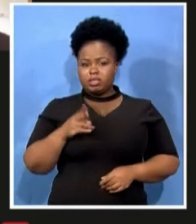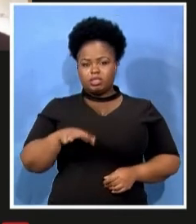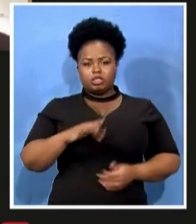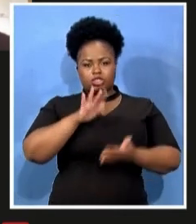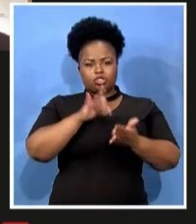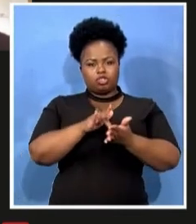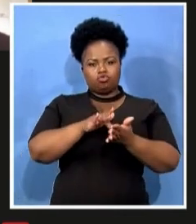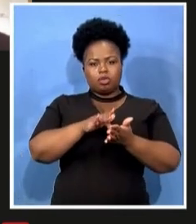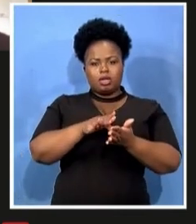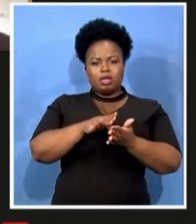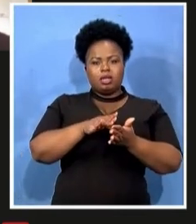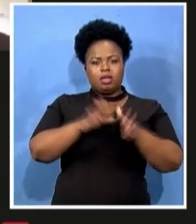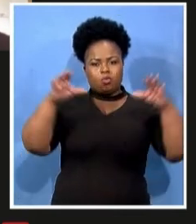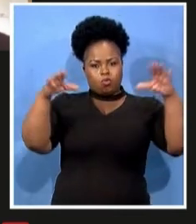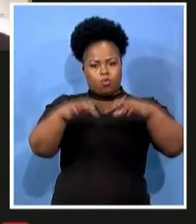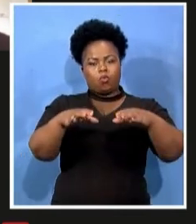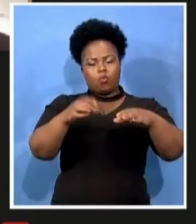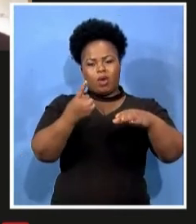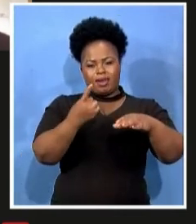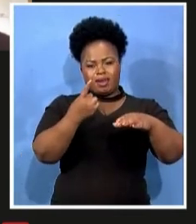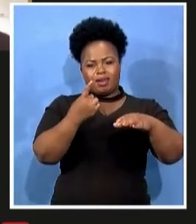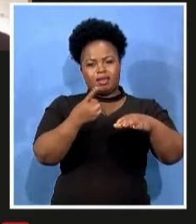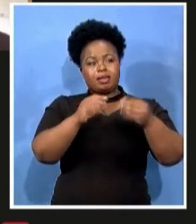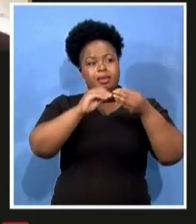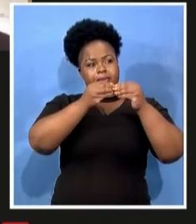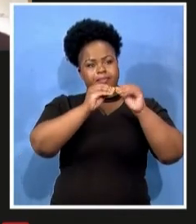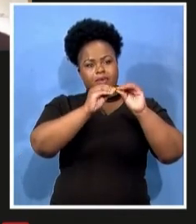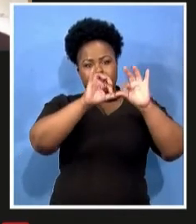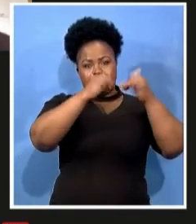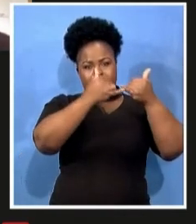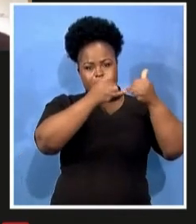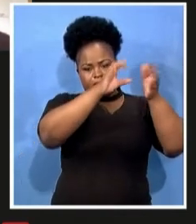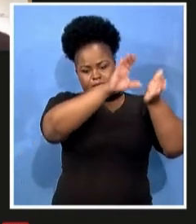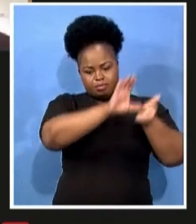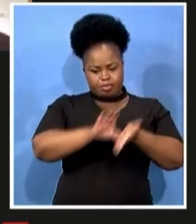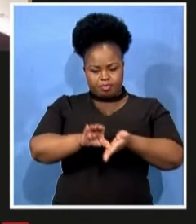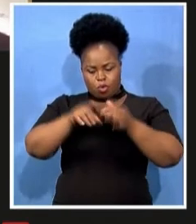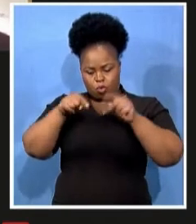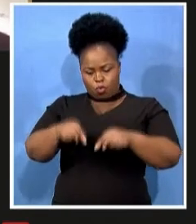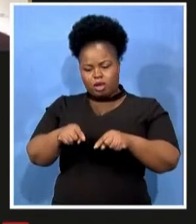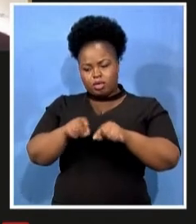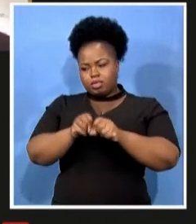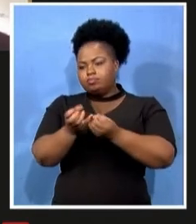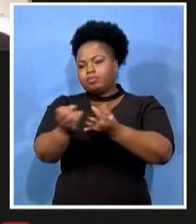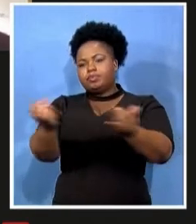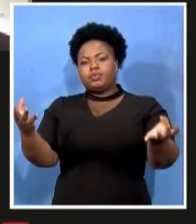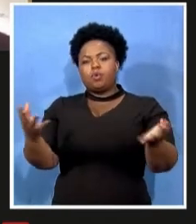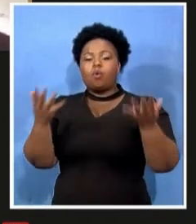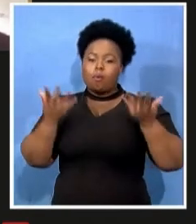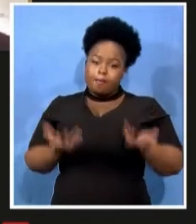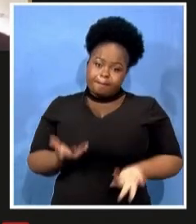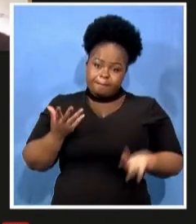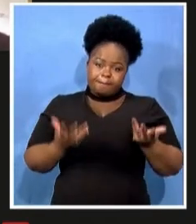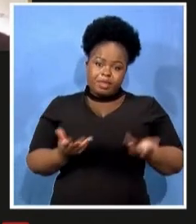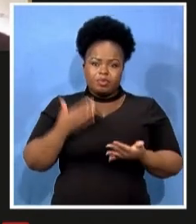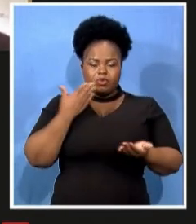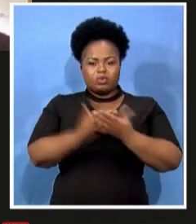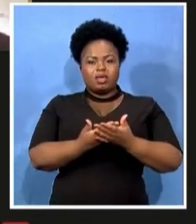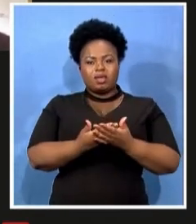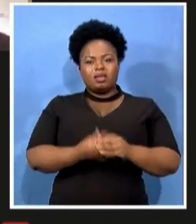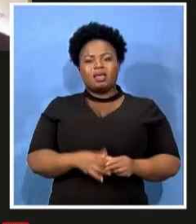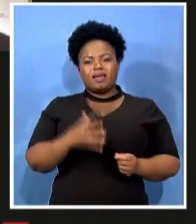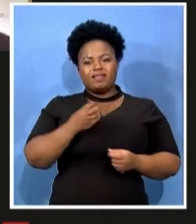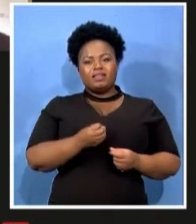the manufacturer to a central distribution, or you've got a situation where we've got a mixture with central distribution and contracted